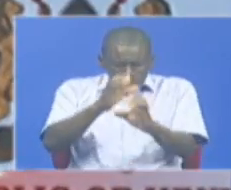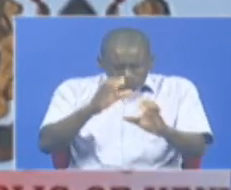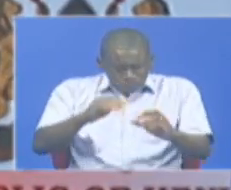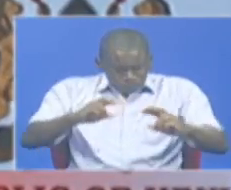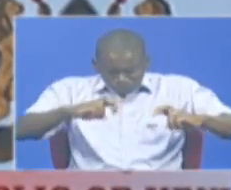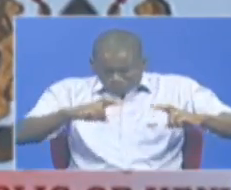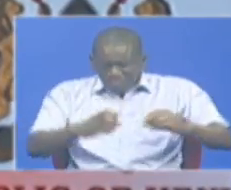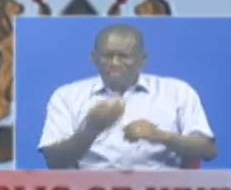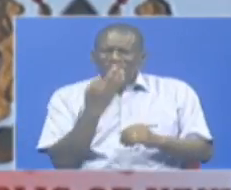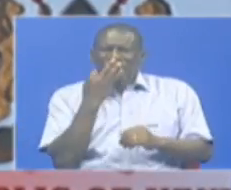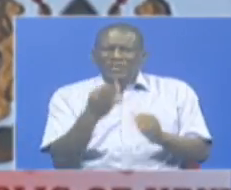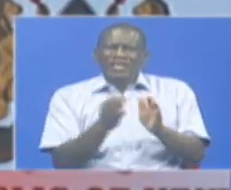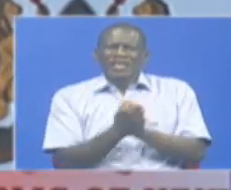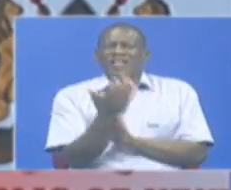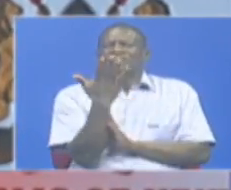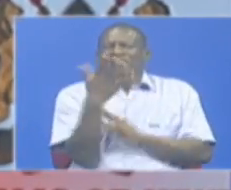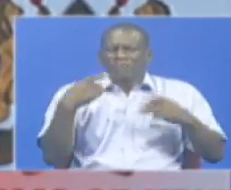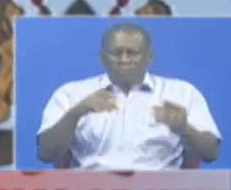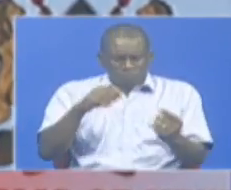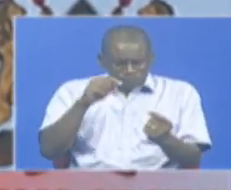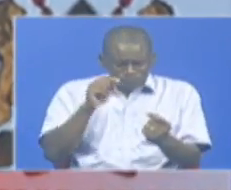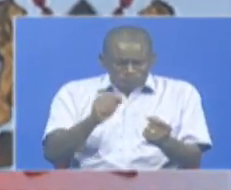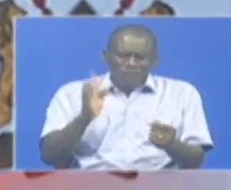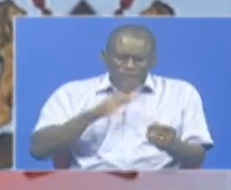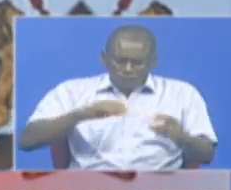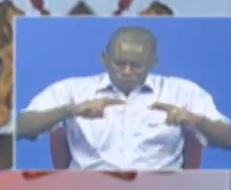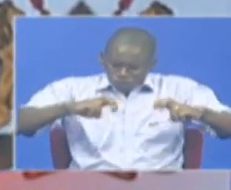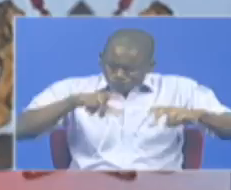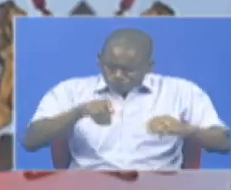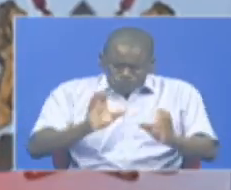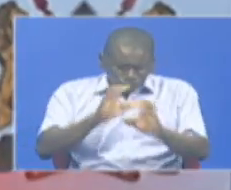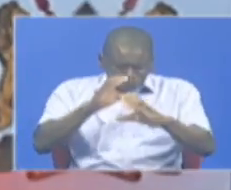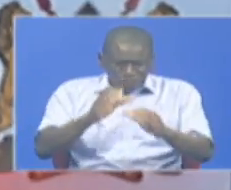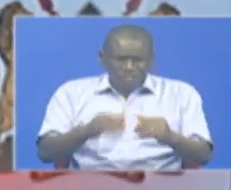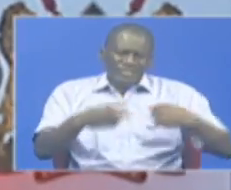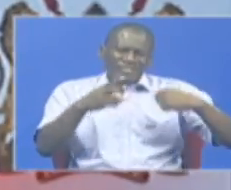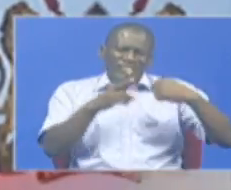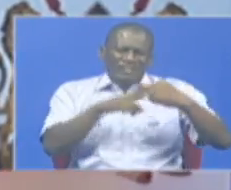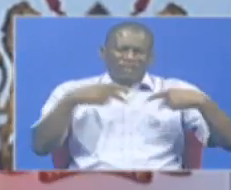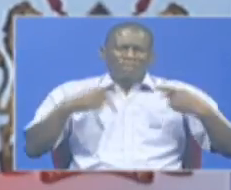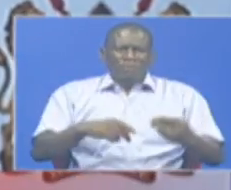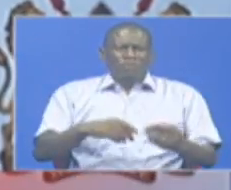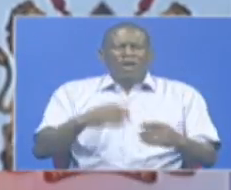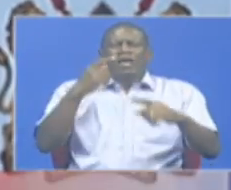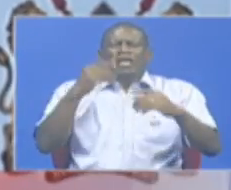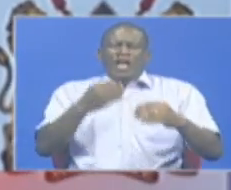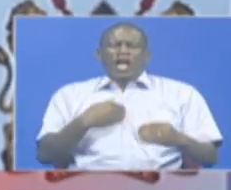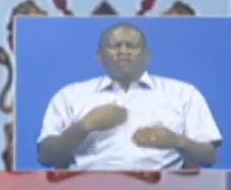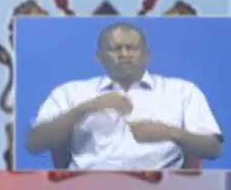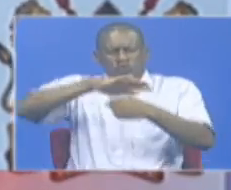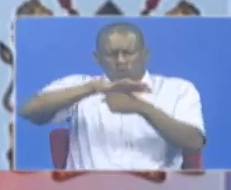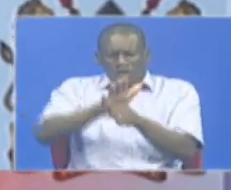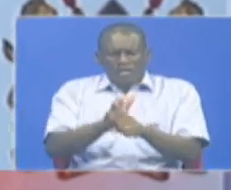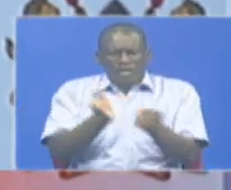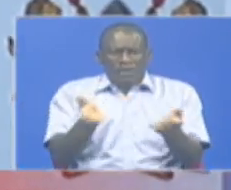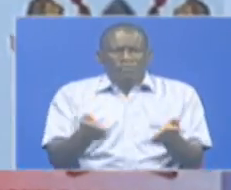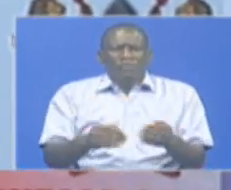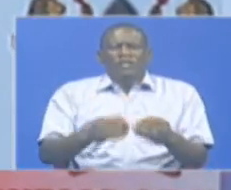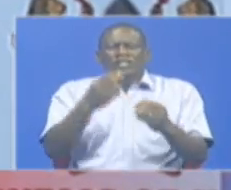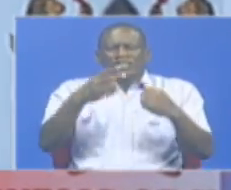of 305 samples, out of which 7 people have tested positive for the coronavirus